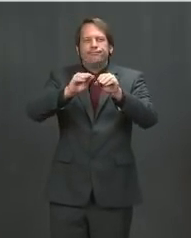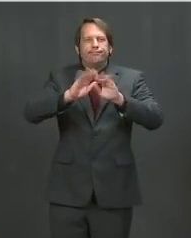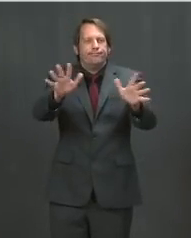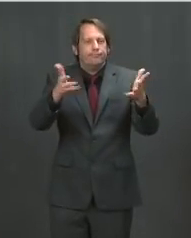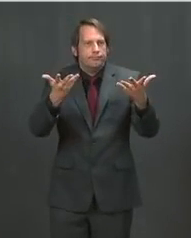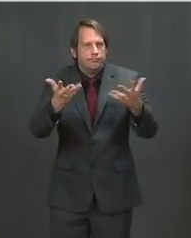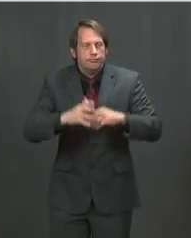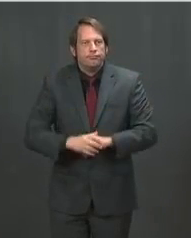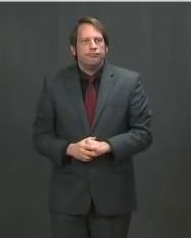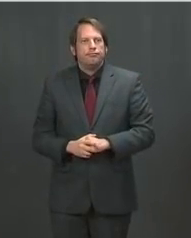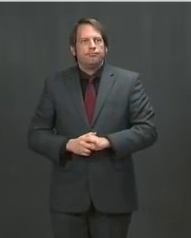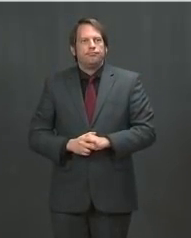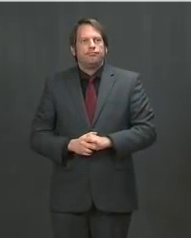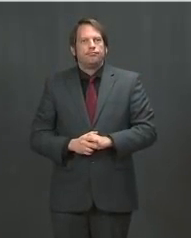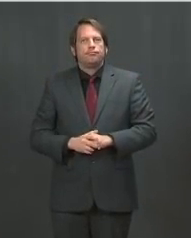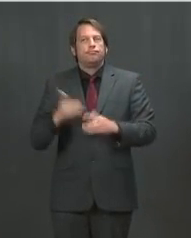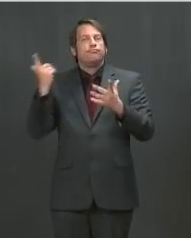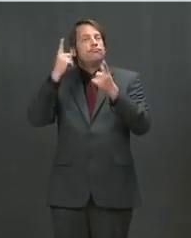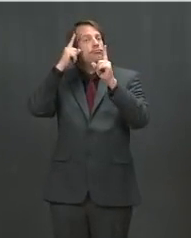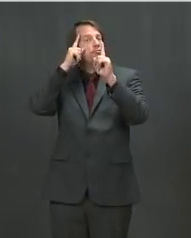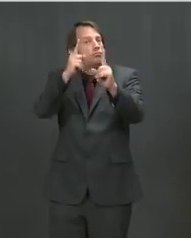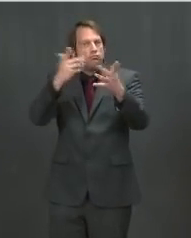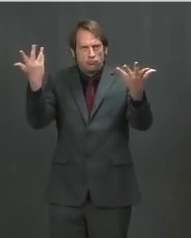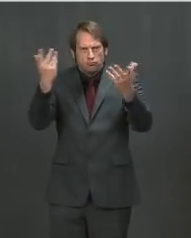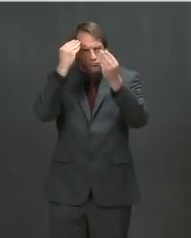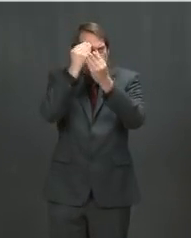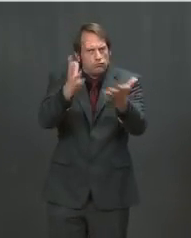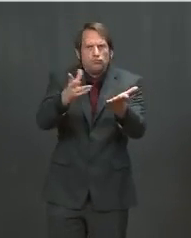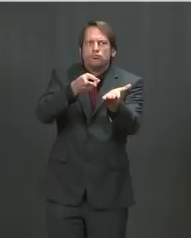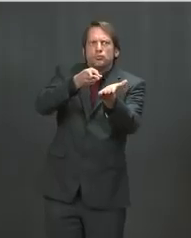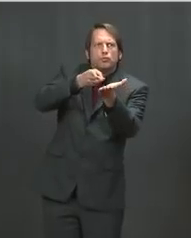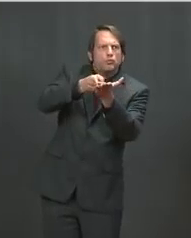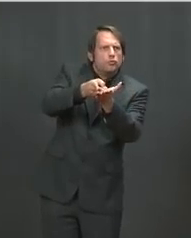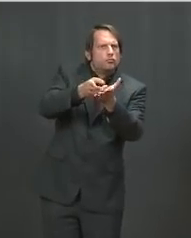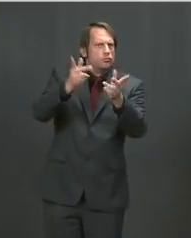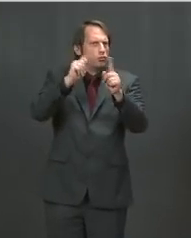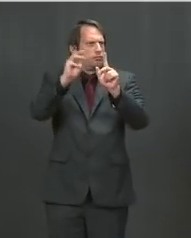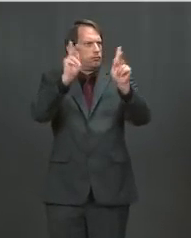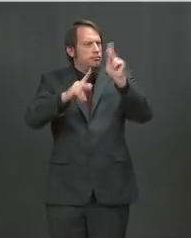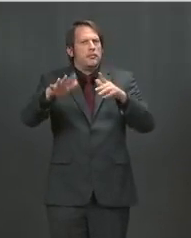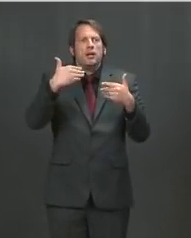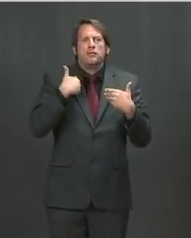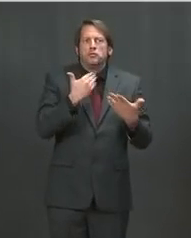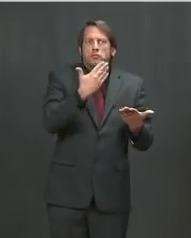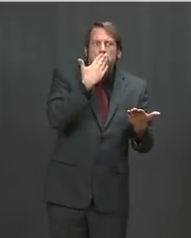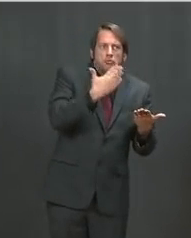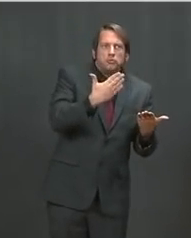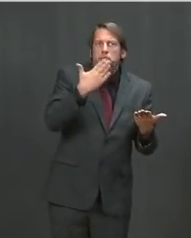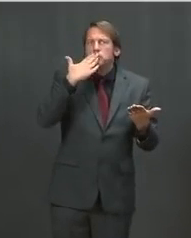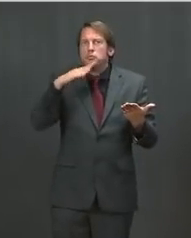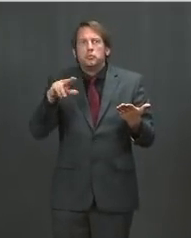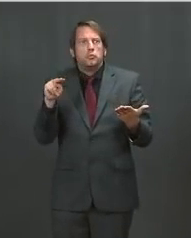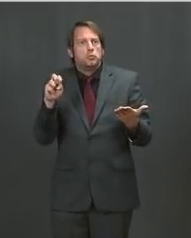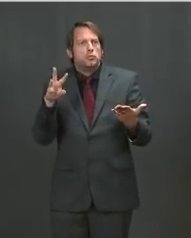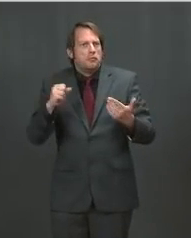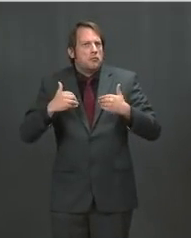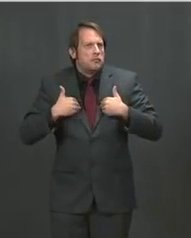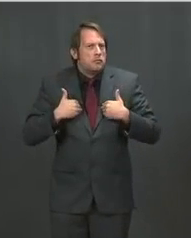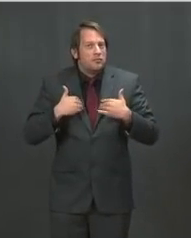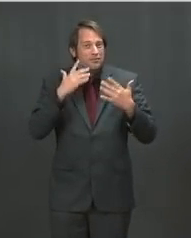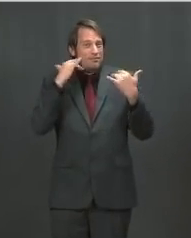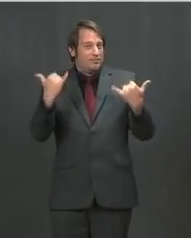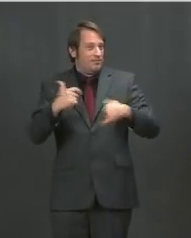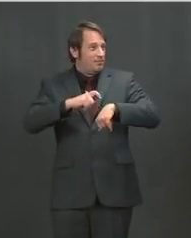truth, both the good news and the bad news. And we're in a period when there's a fair amount of both. We're making